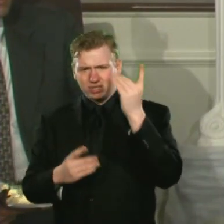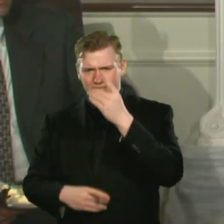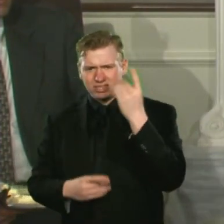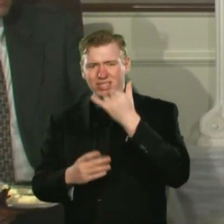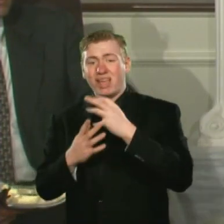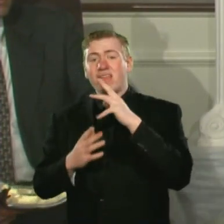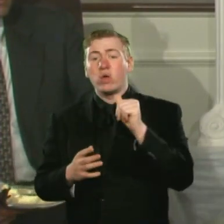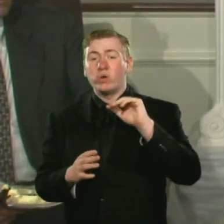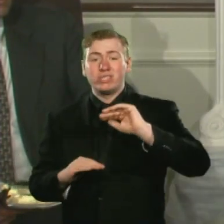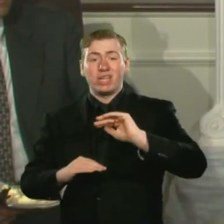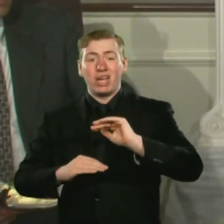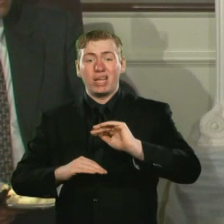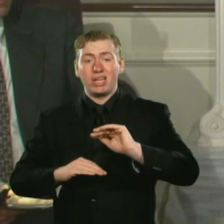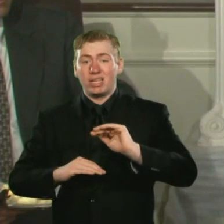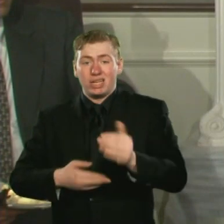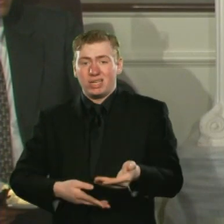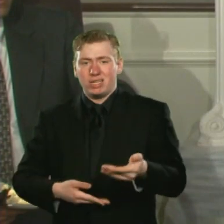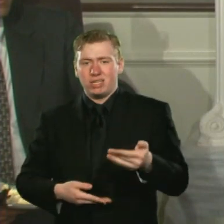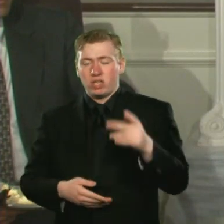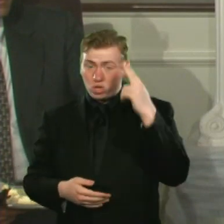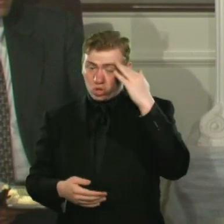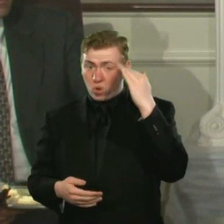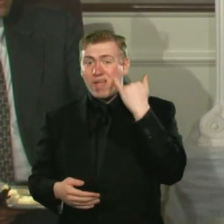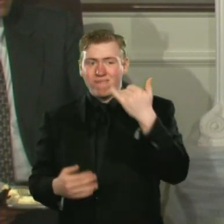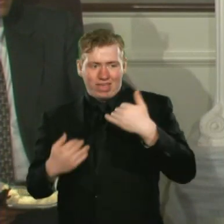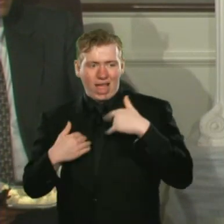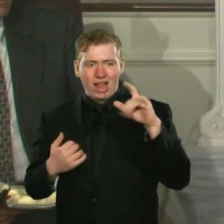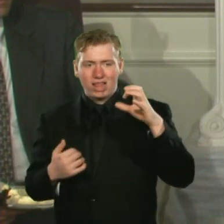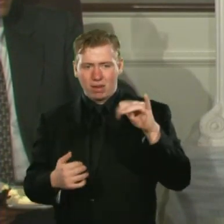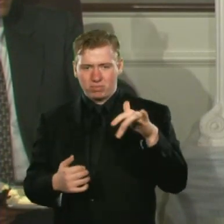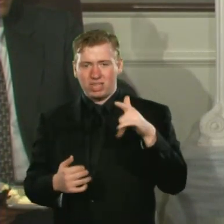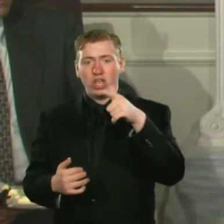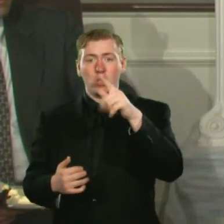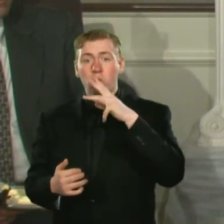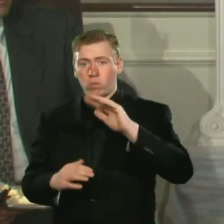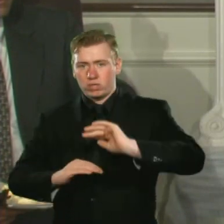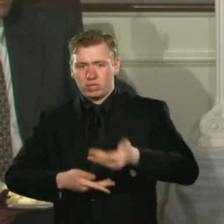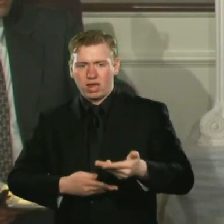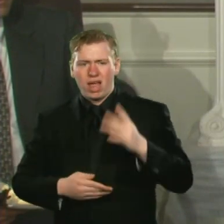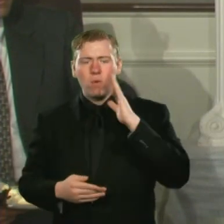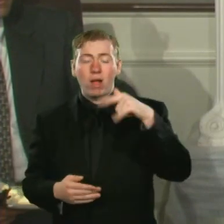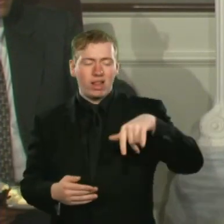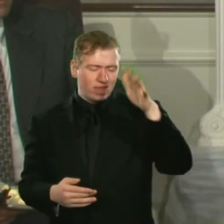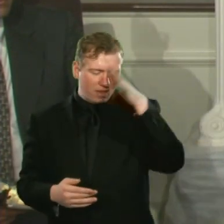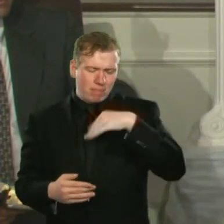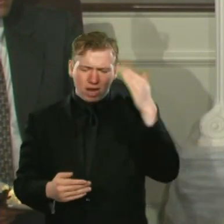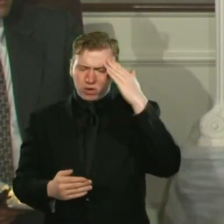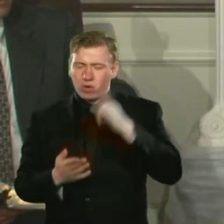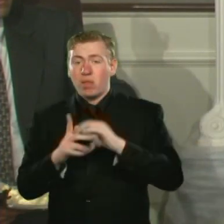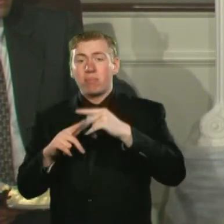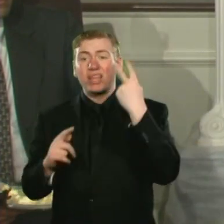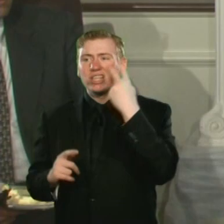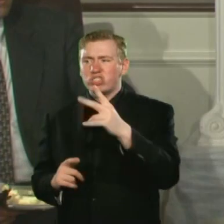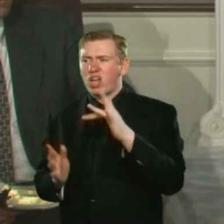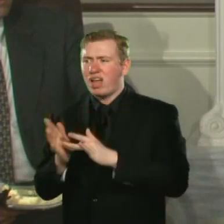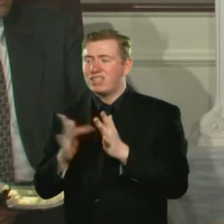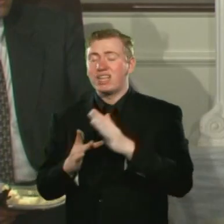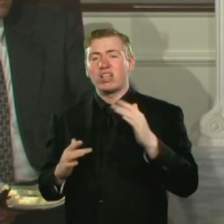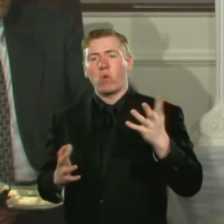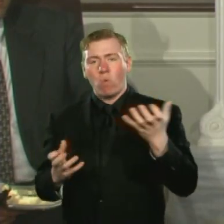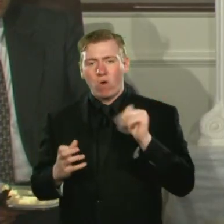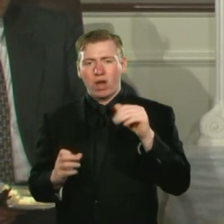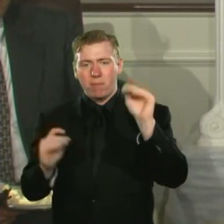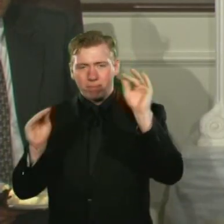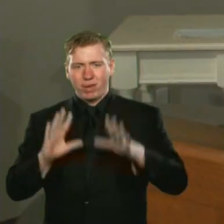death knell in you. You knew you were going to die if you had leprosy. Well, these men knew that, but they saw Jesus. They hoped for a